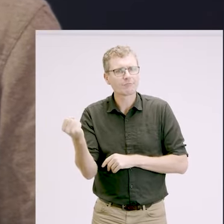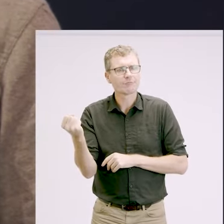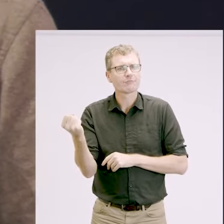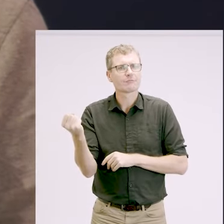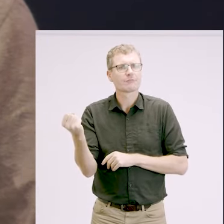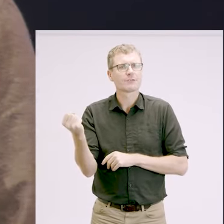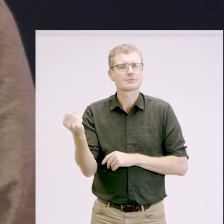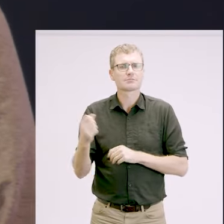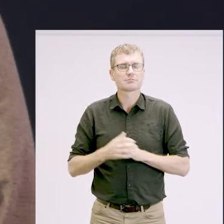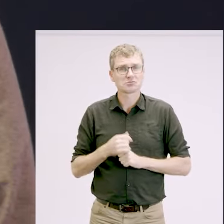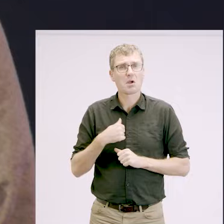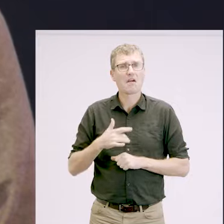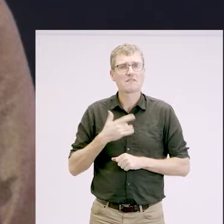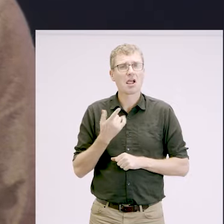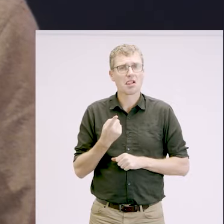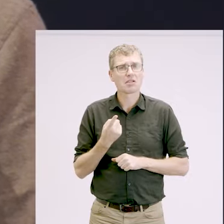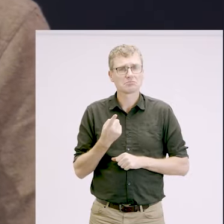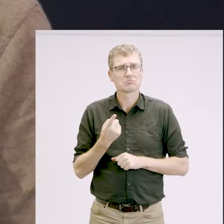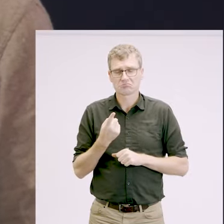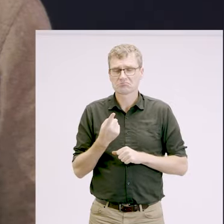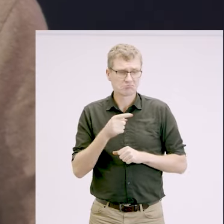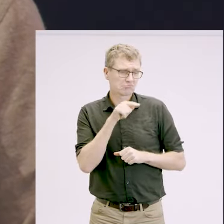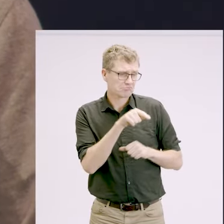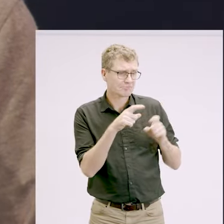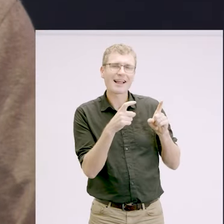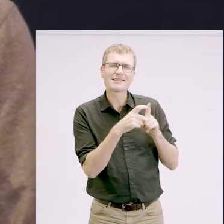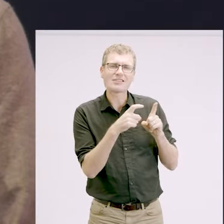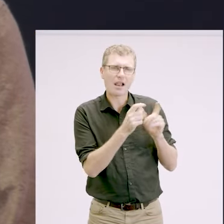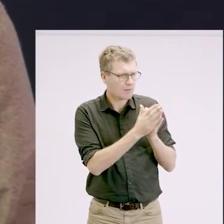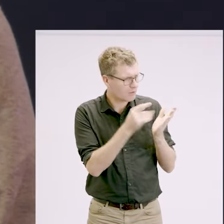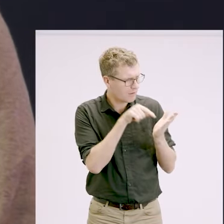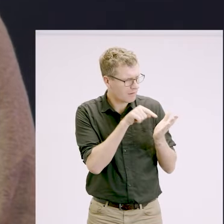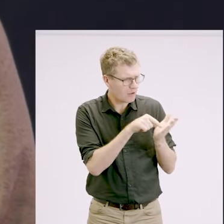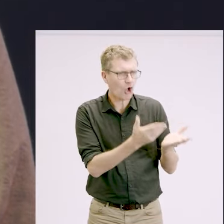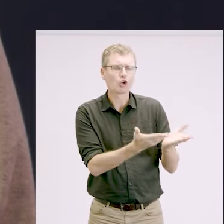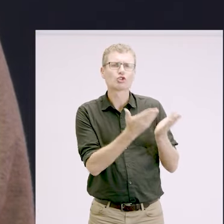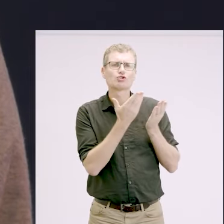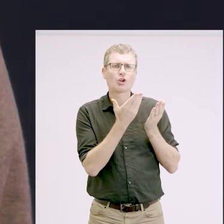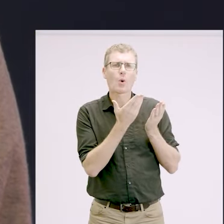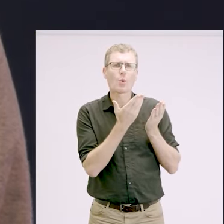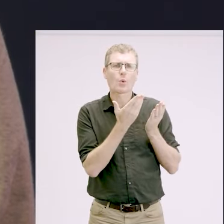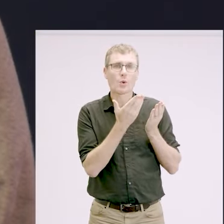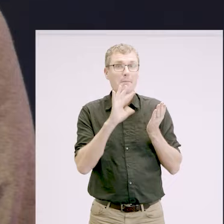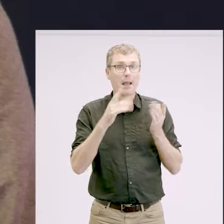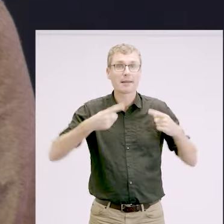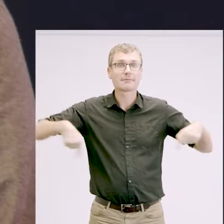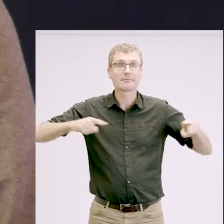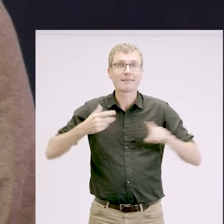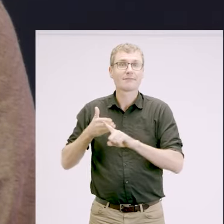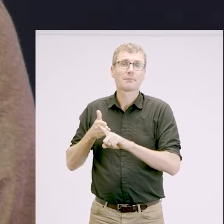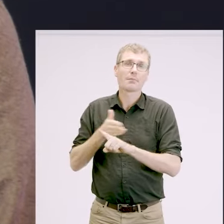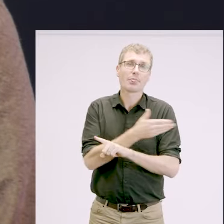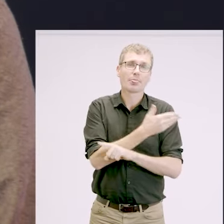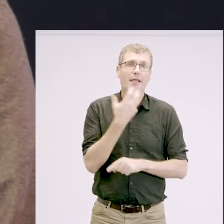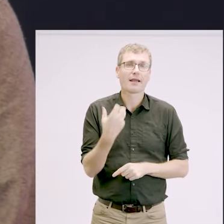churches. I've wondered if this might not be a Daniel moment for some parts of the church around the world. I've wondered if it might not